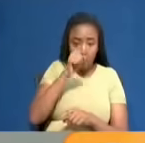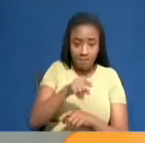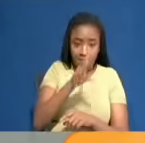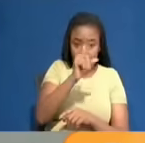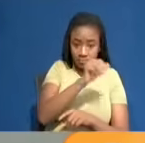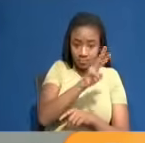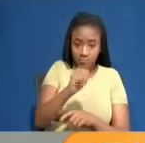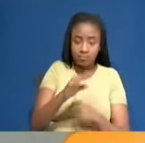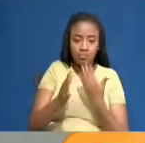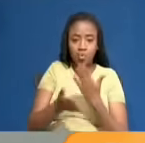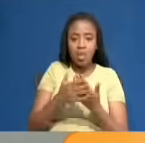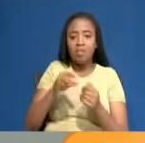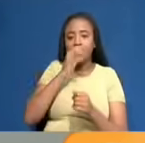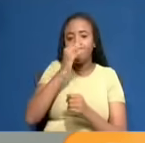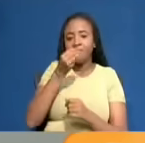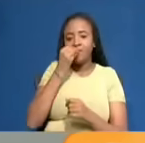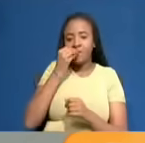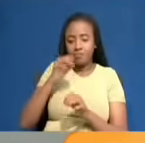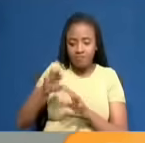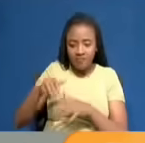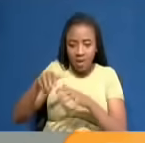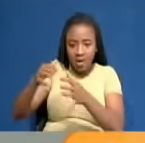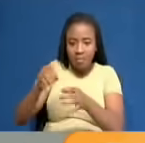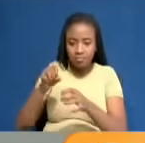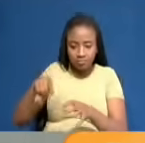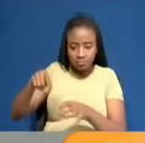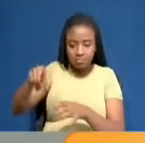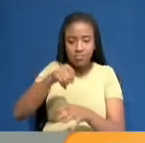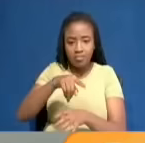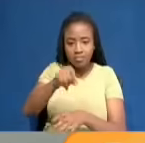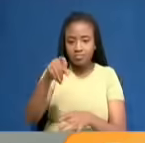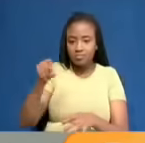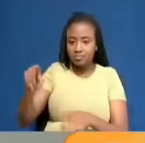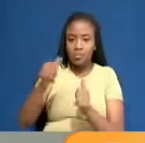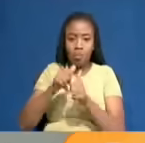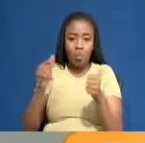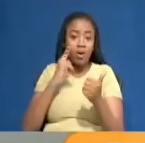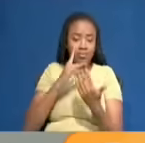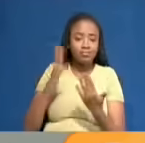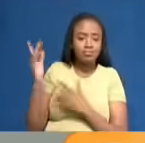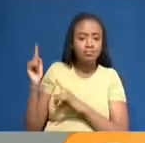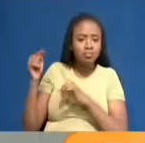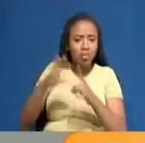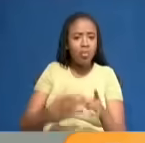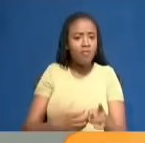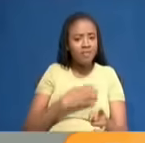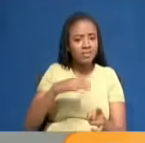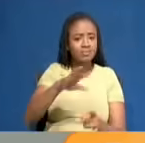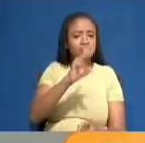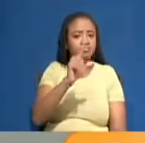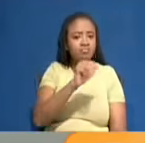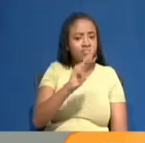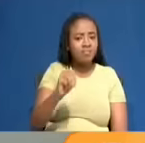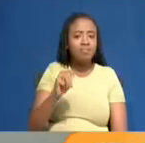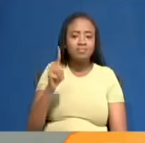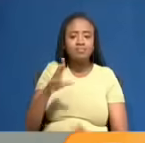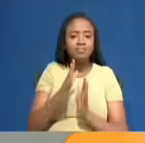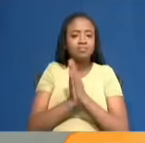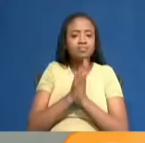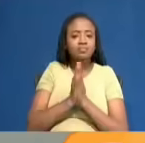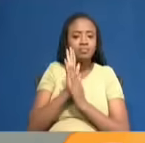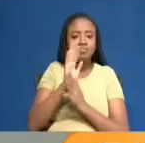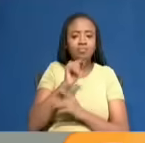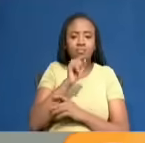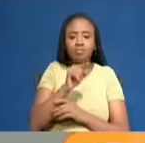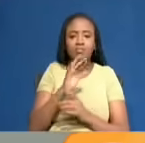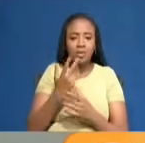in IGAD member states. Citizen TV's Bonface Barasa visited the dam in northwest Ethiopia and brings us the story from the